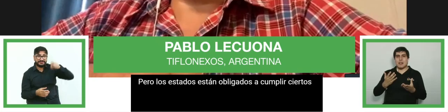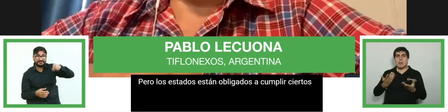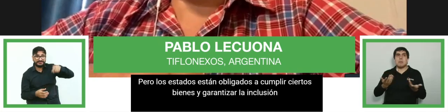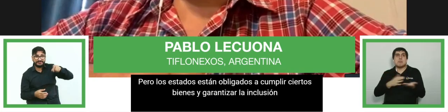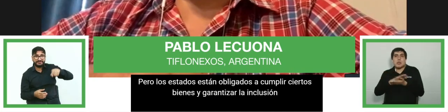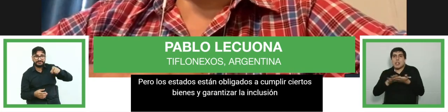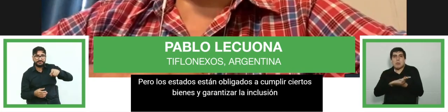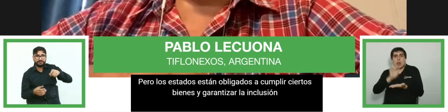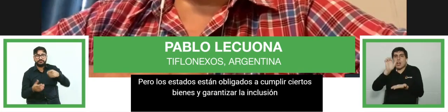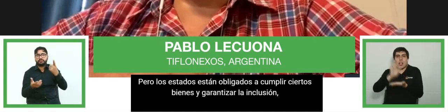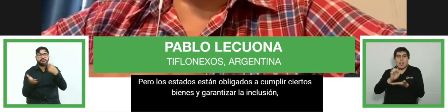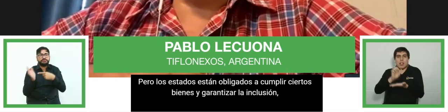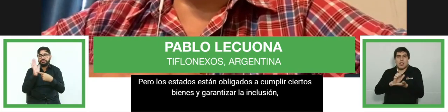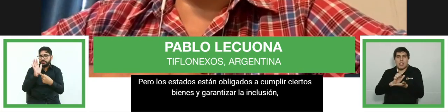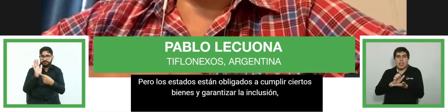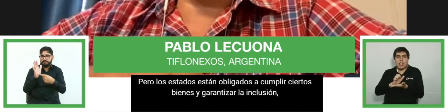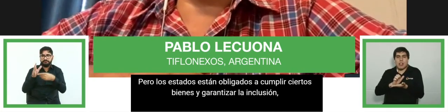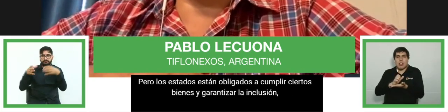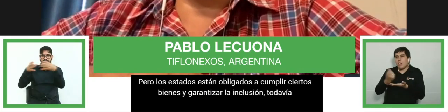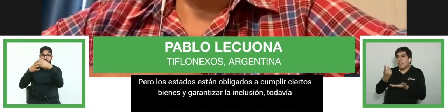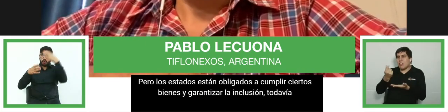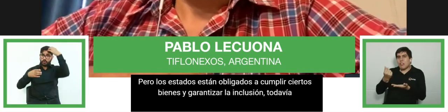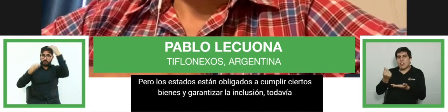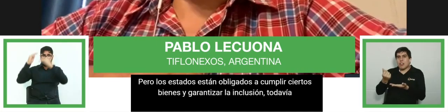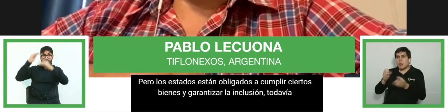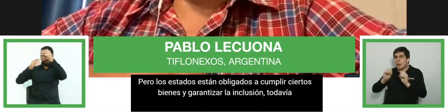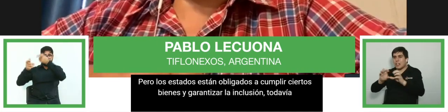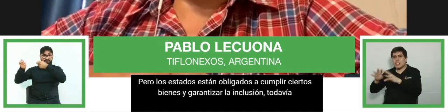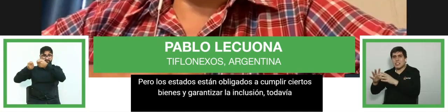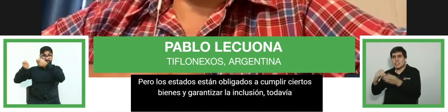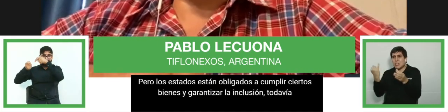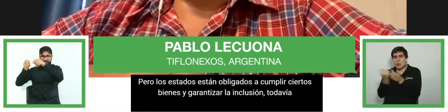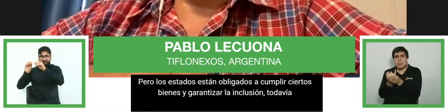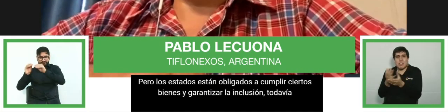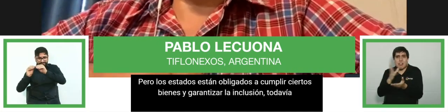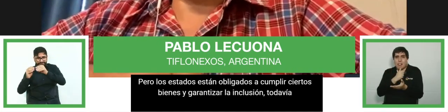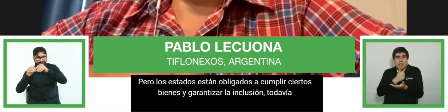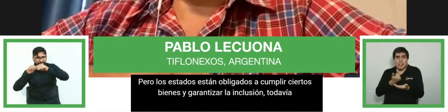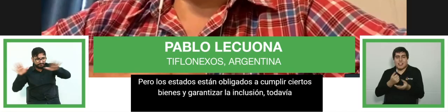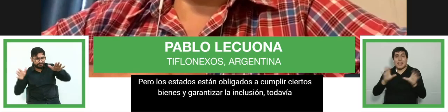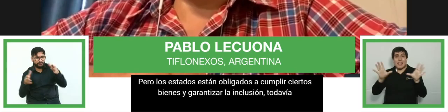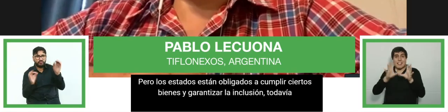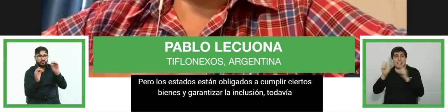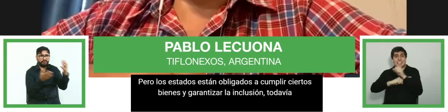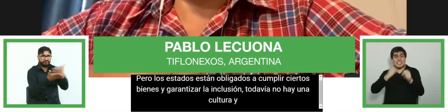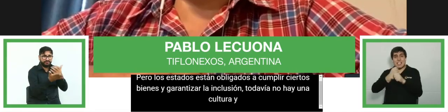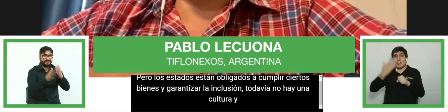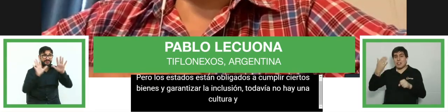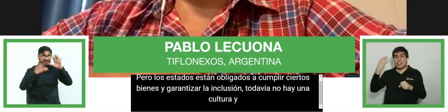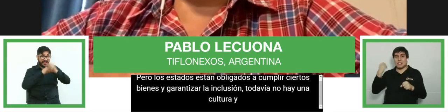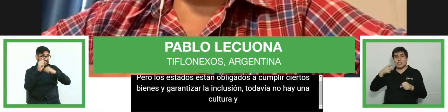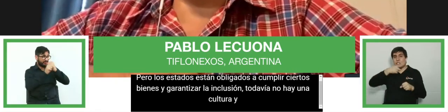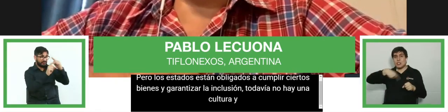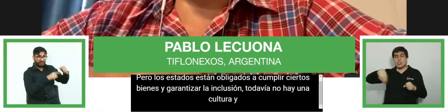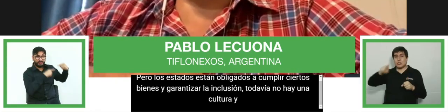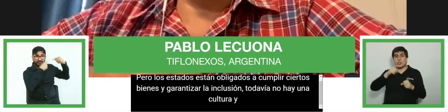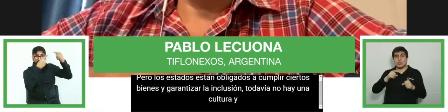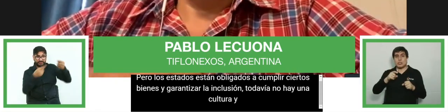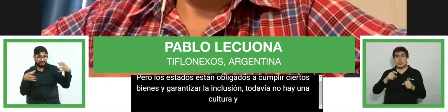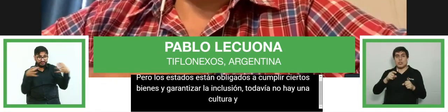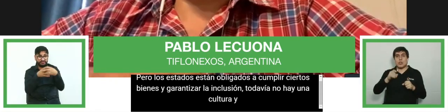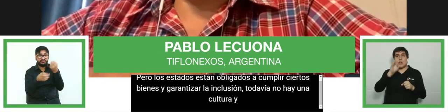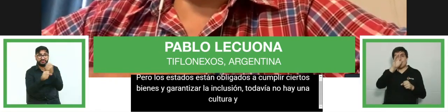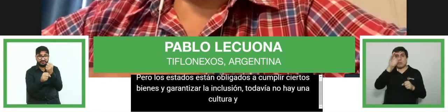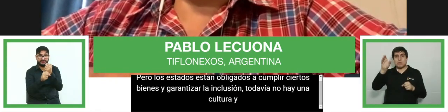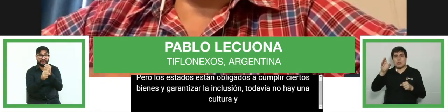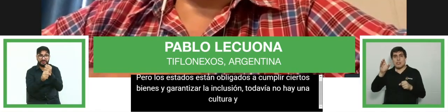in resources to inclusion. We have been working 10 years with these accessible school books that should